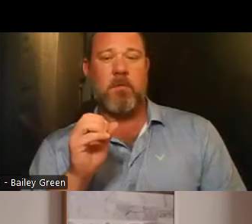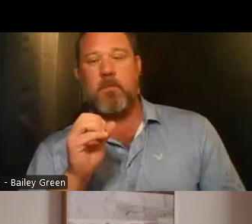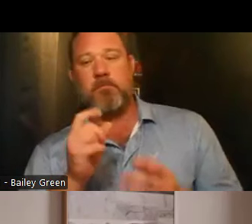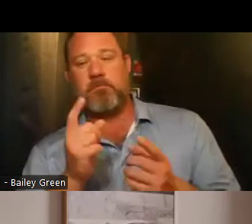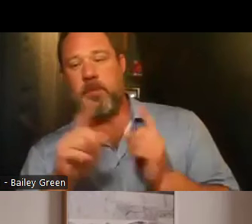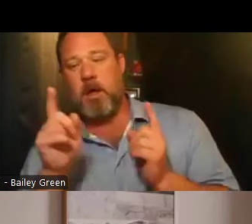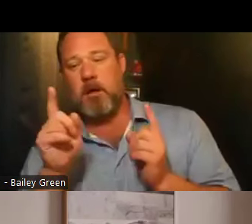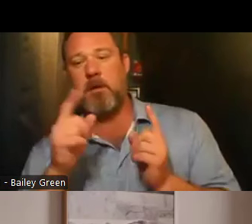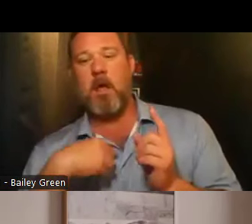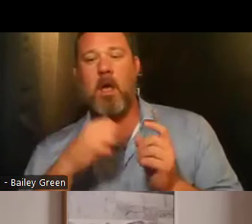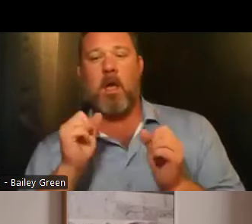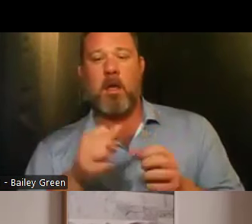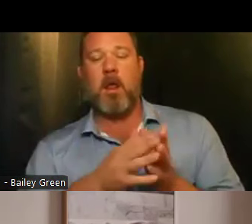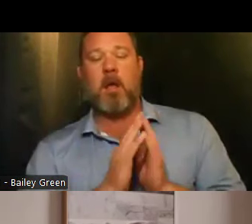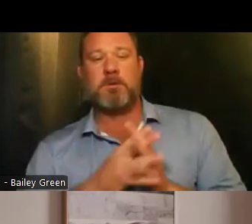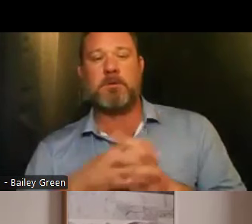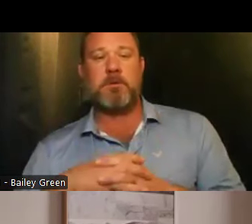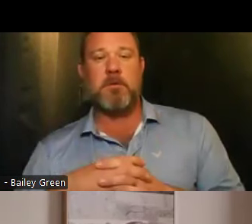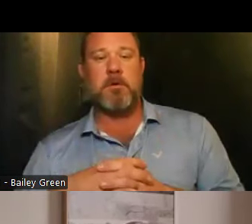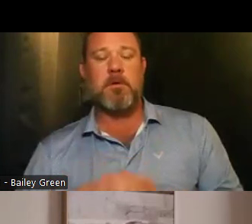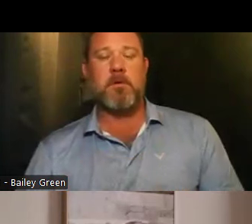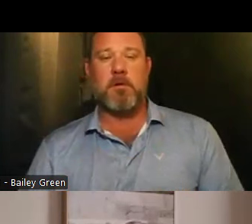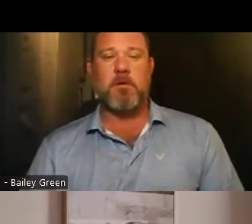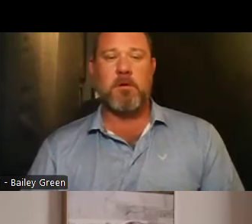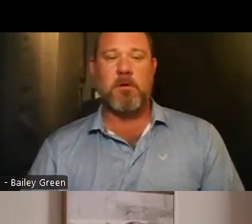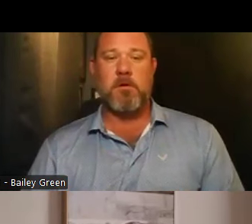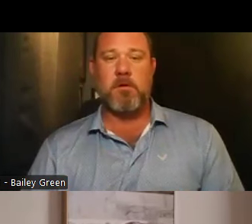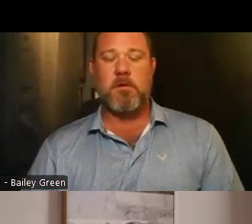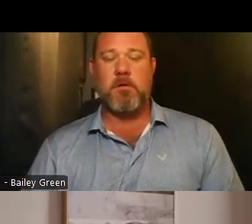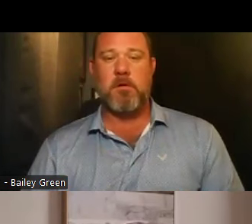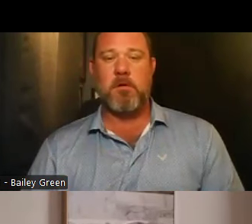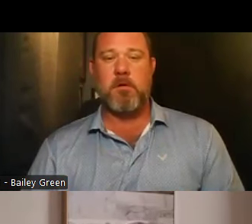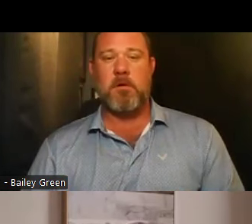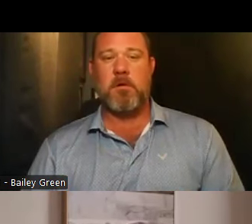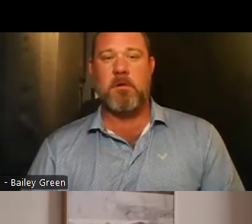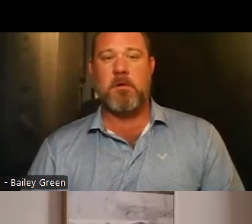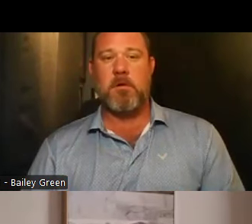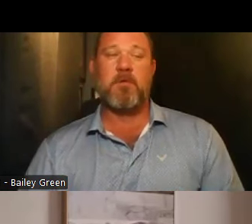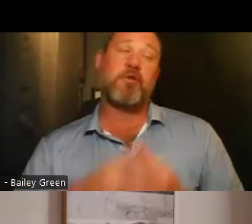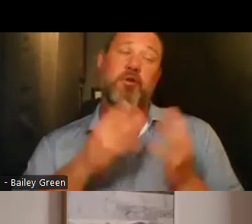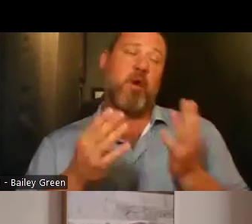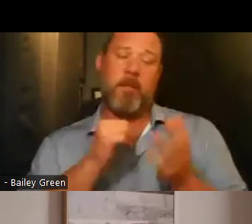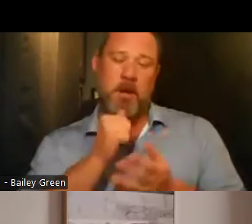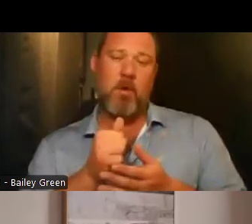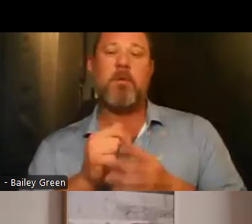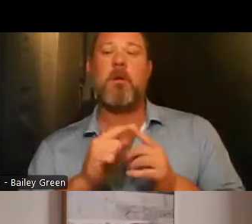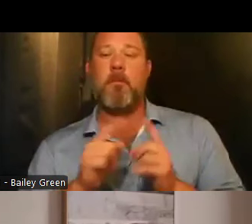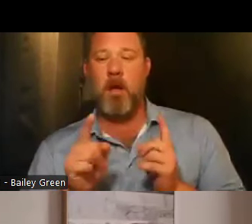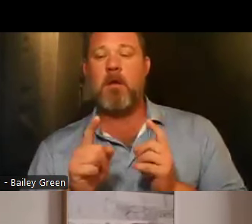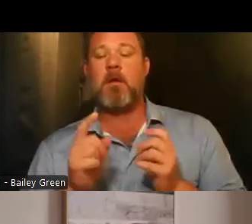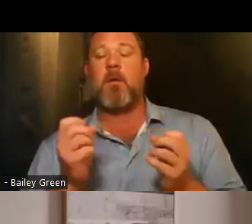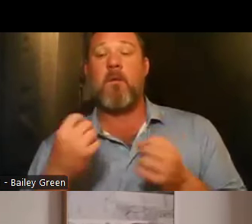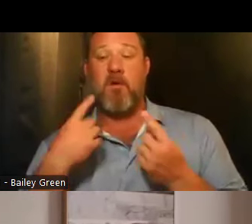but I can definitely ask. Yeah, I think you probably don't, but it is over